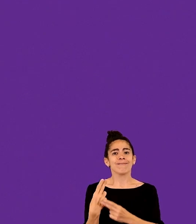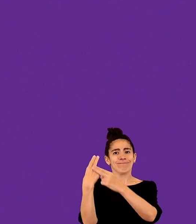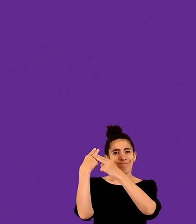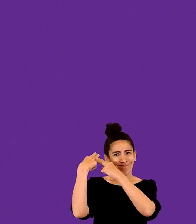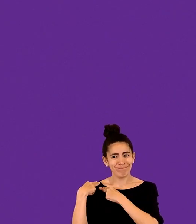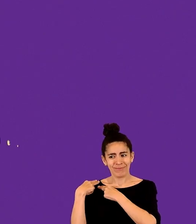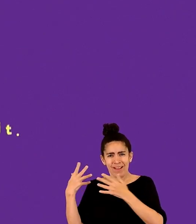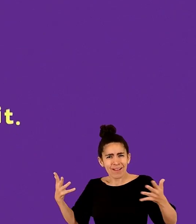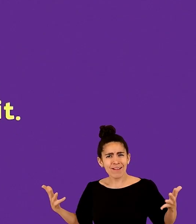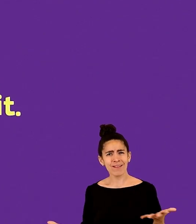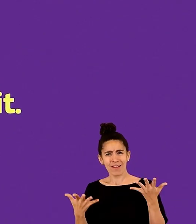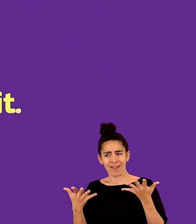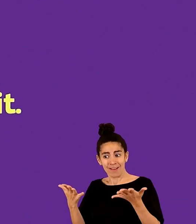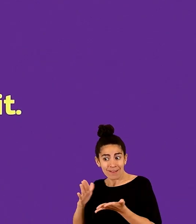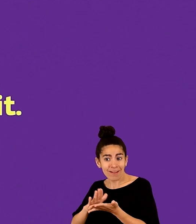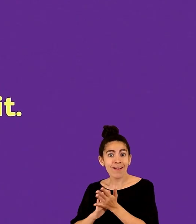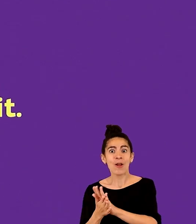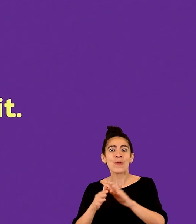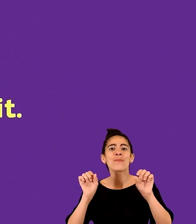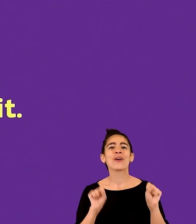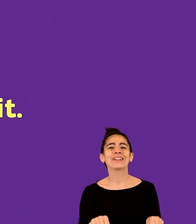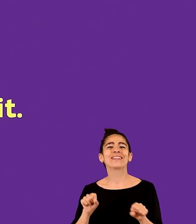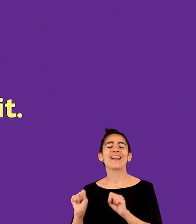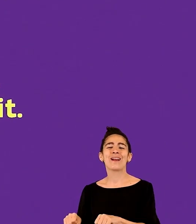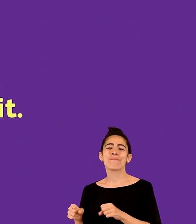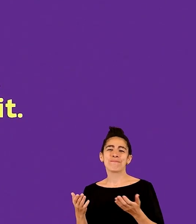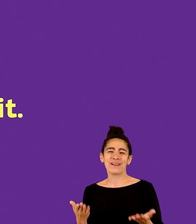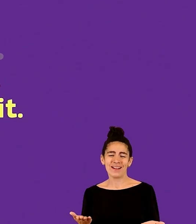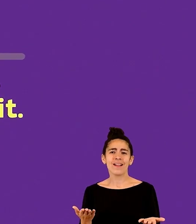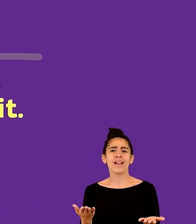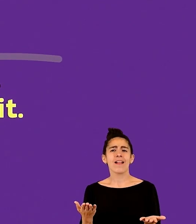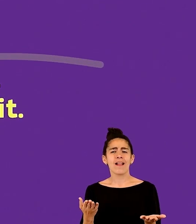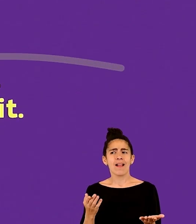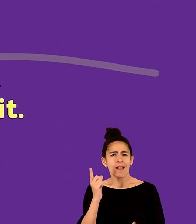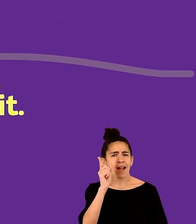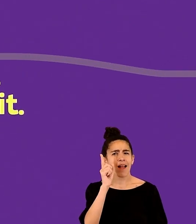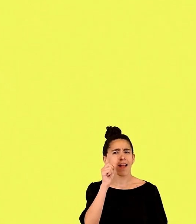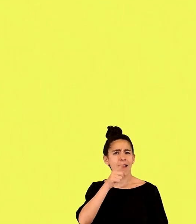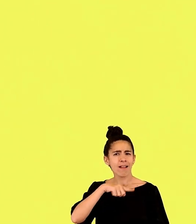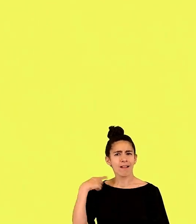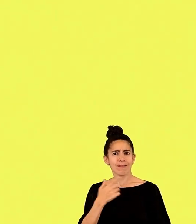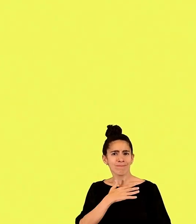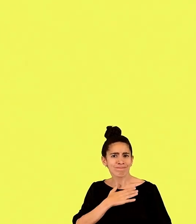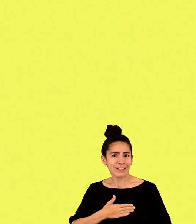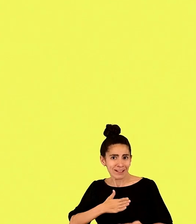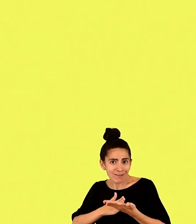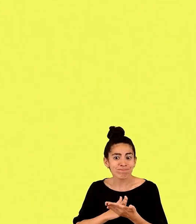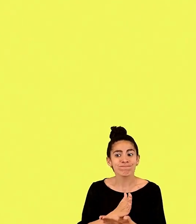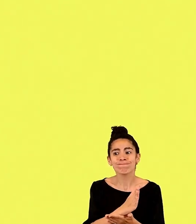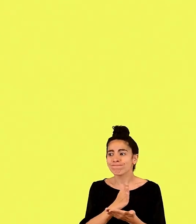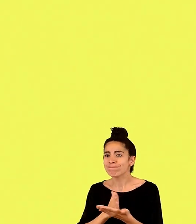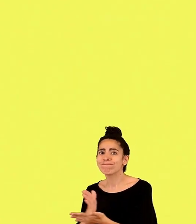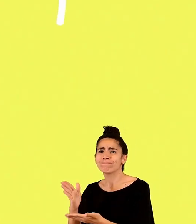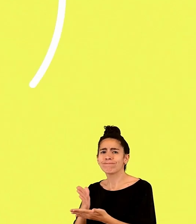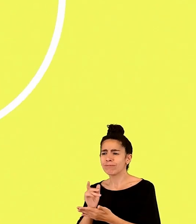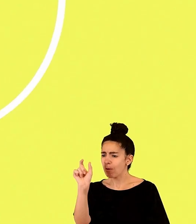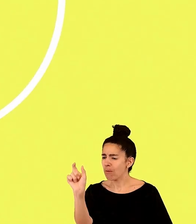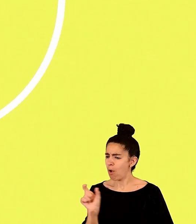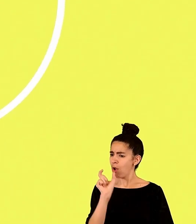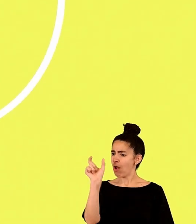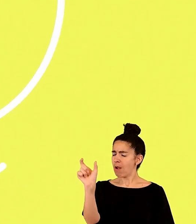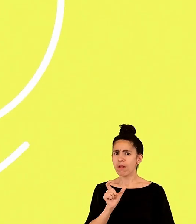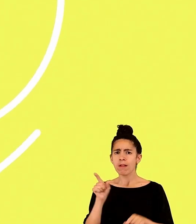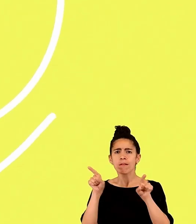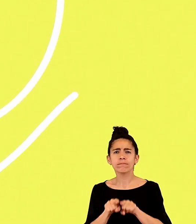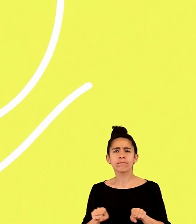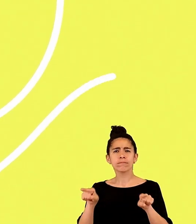are the facilitators, the ones who promote it, the ones who help make it possible. And there is a word that facilitates action,